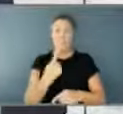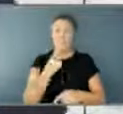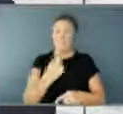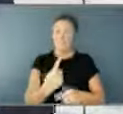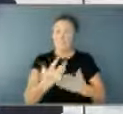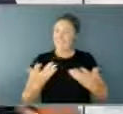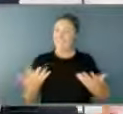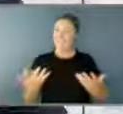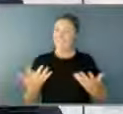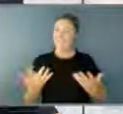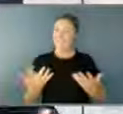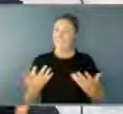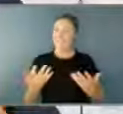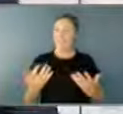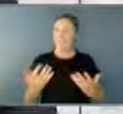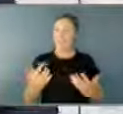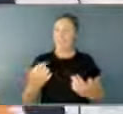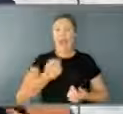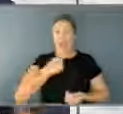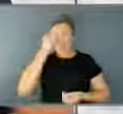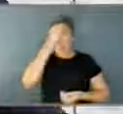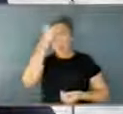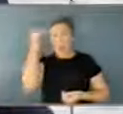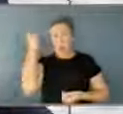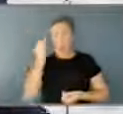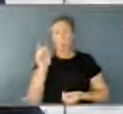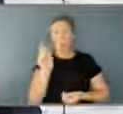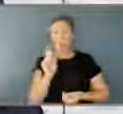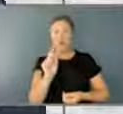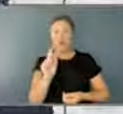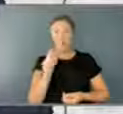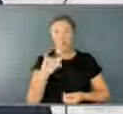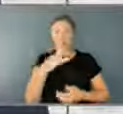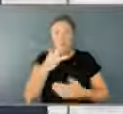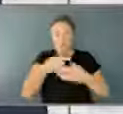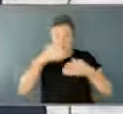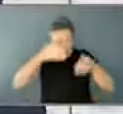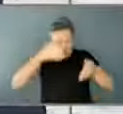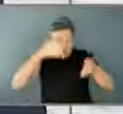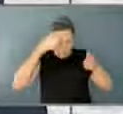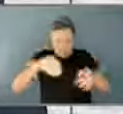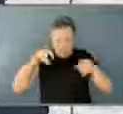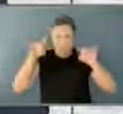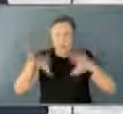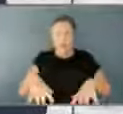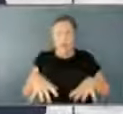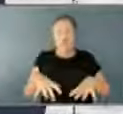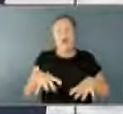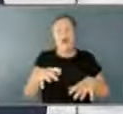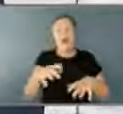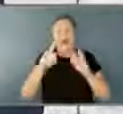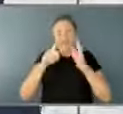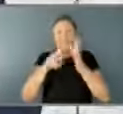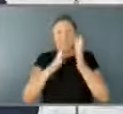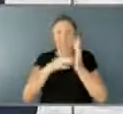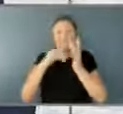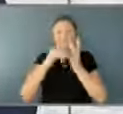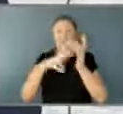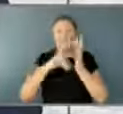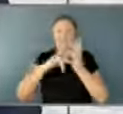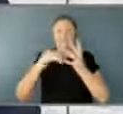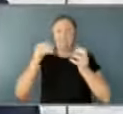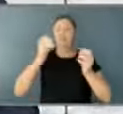our goal is global emissions, not just emissions in some countries, global emissions reduction. And that is how you